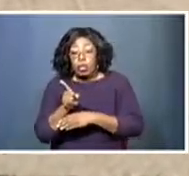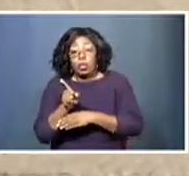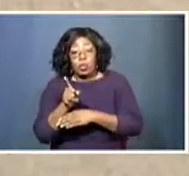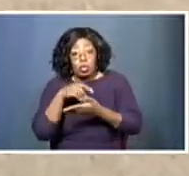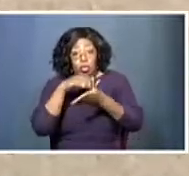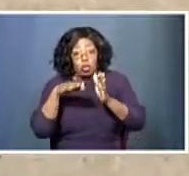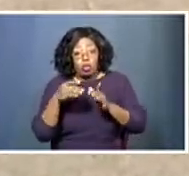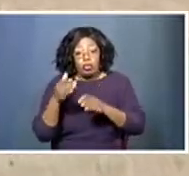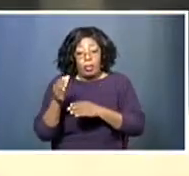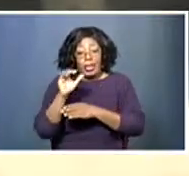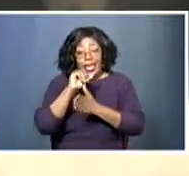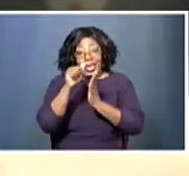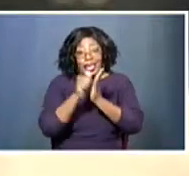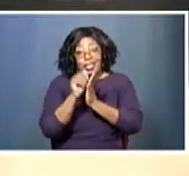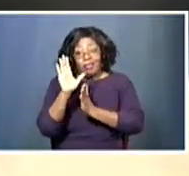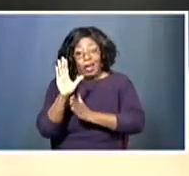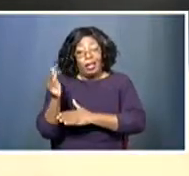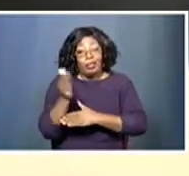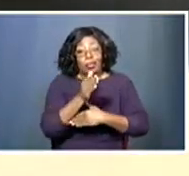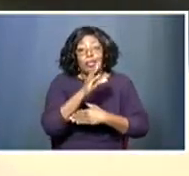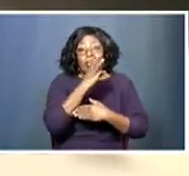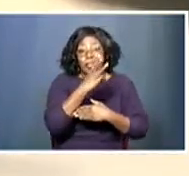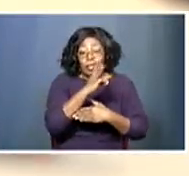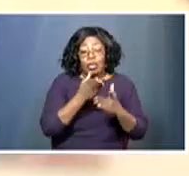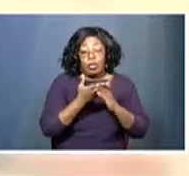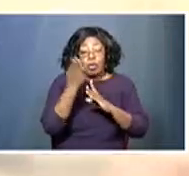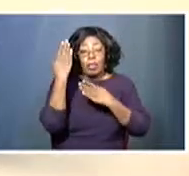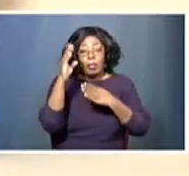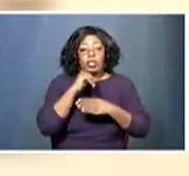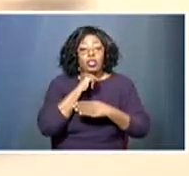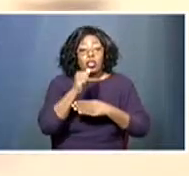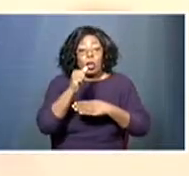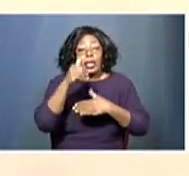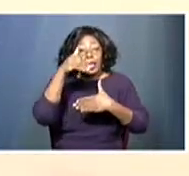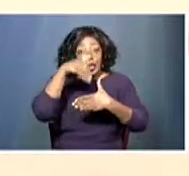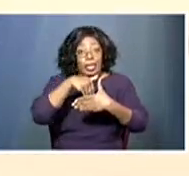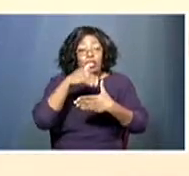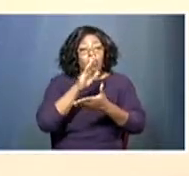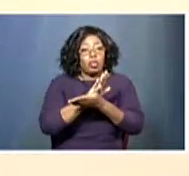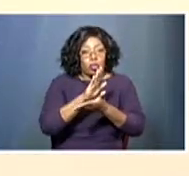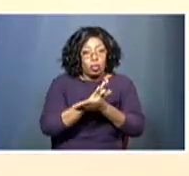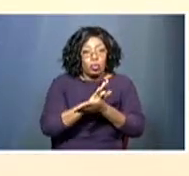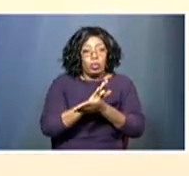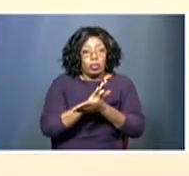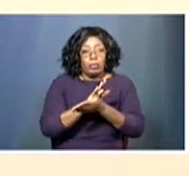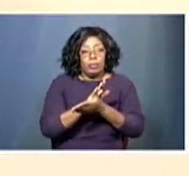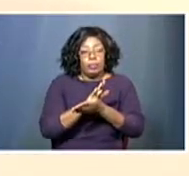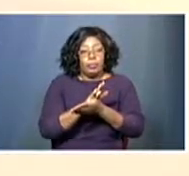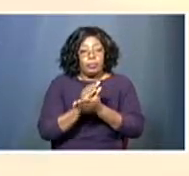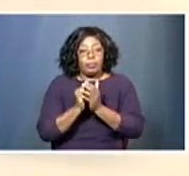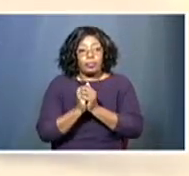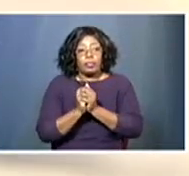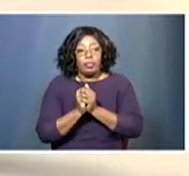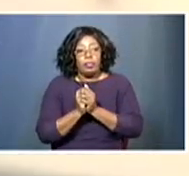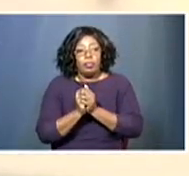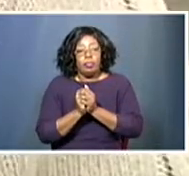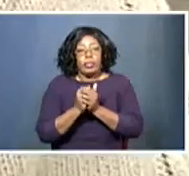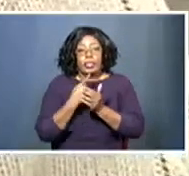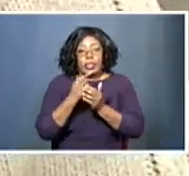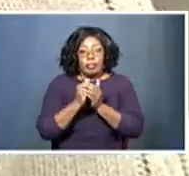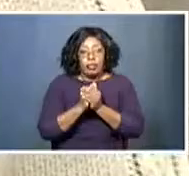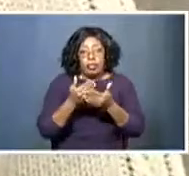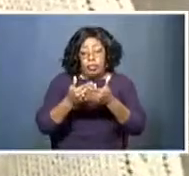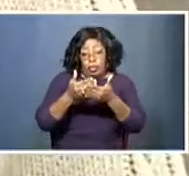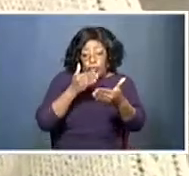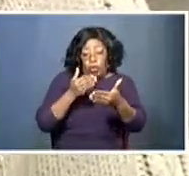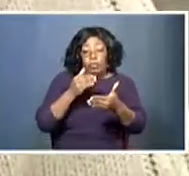ages 5 to 16 years throughout the Bahamas not attending school and cause them to return. Even before I